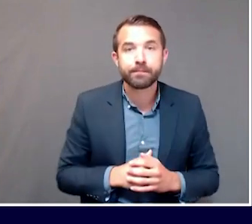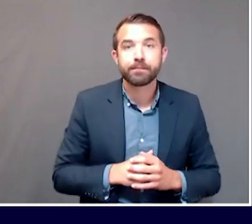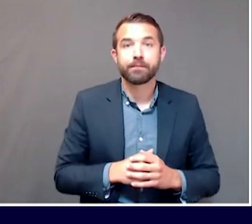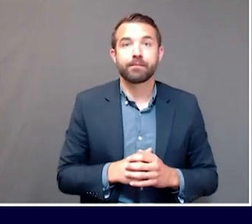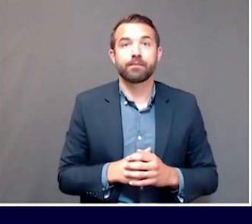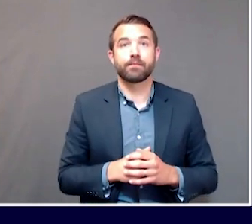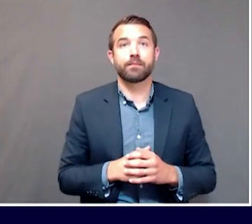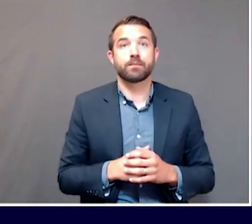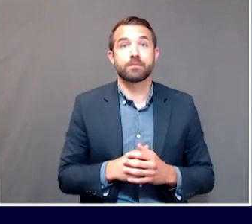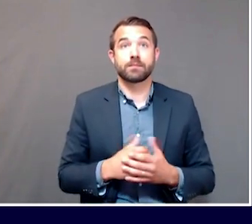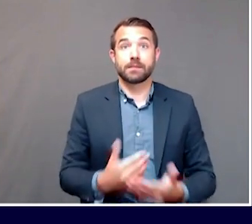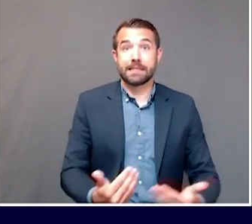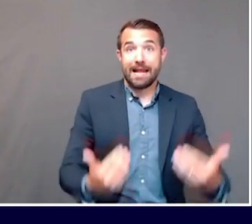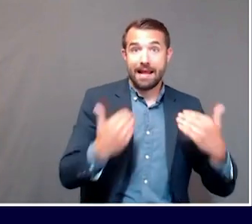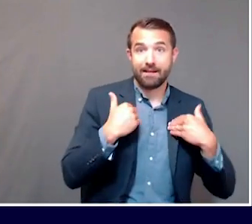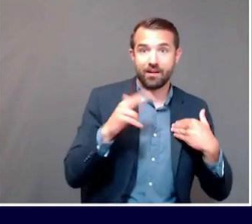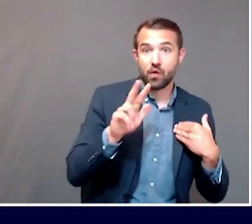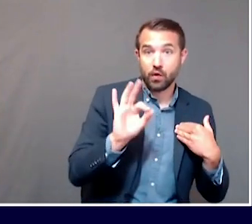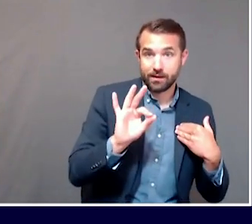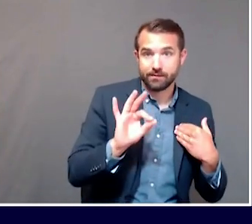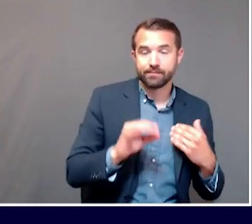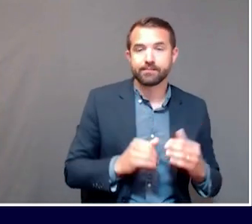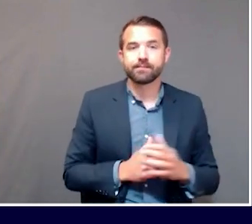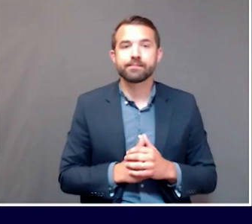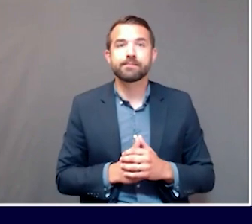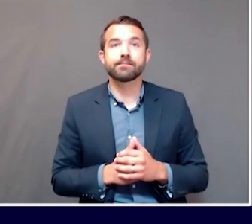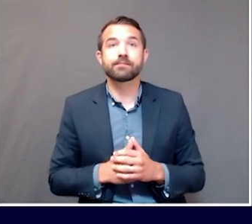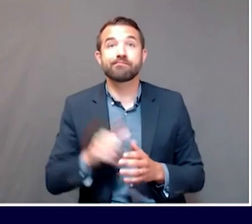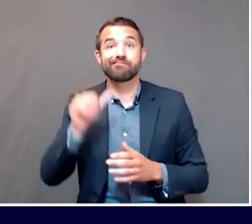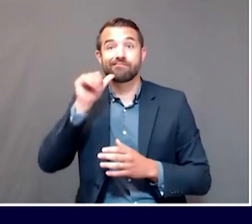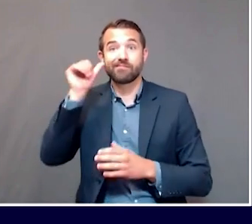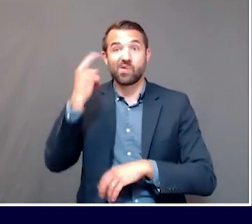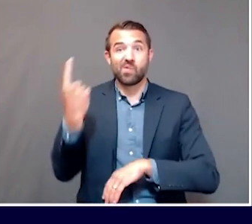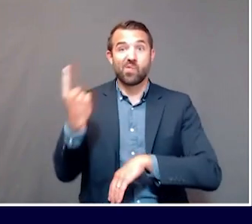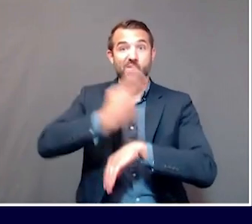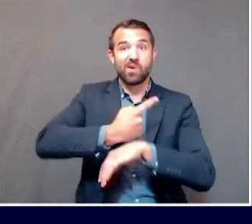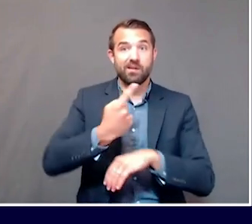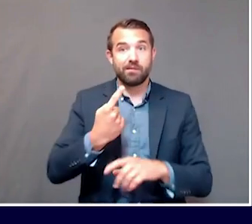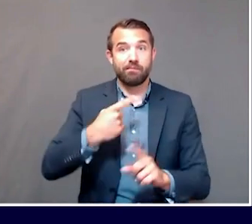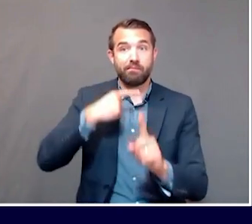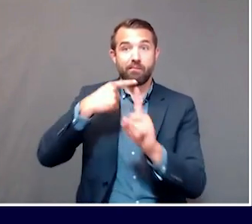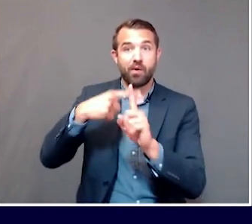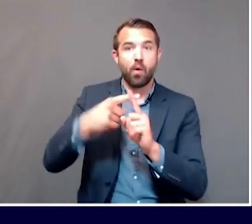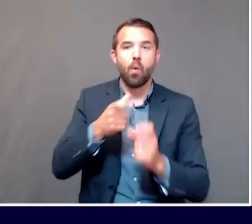were positive, bringing yesterday's one-day positivity rate to